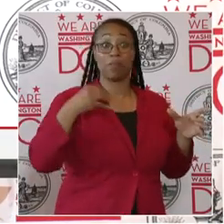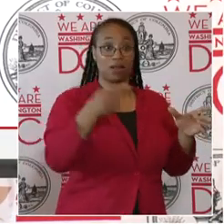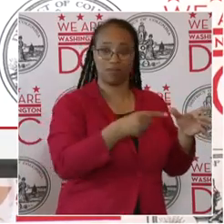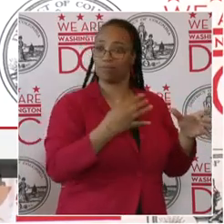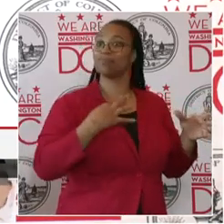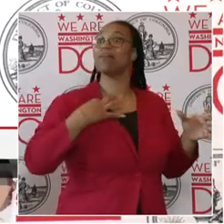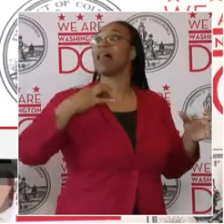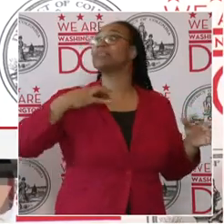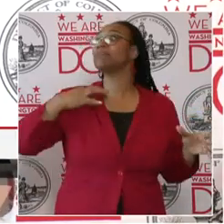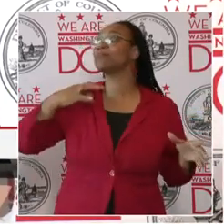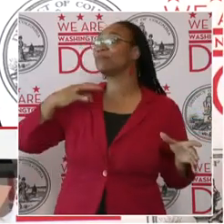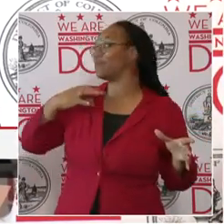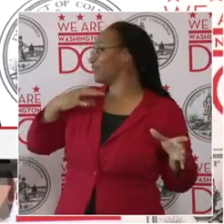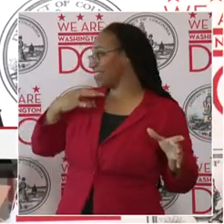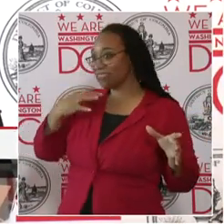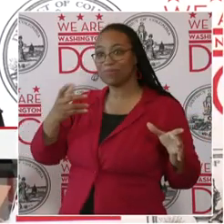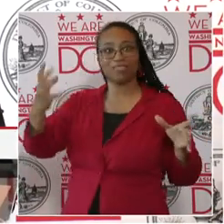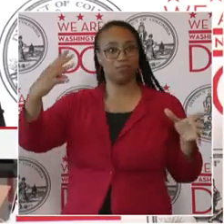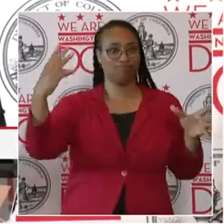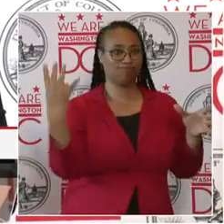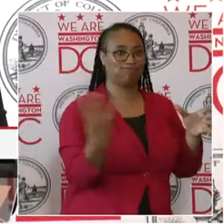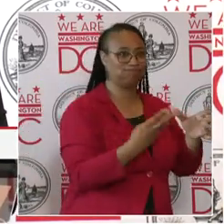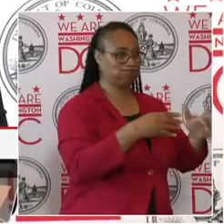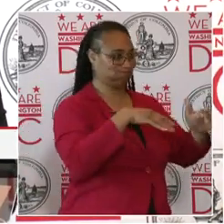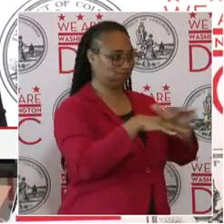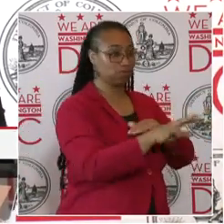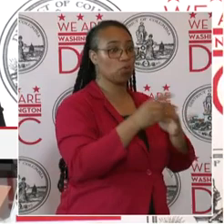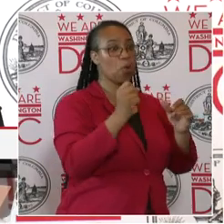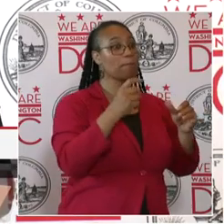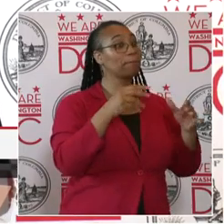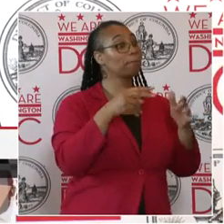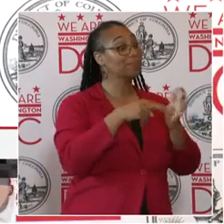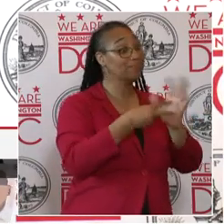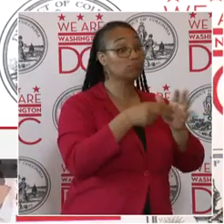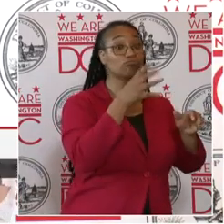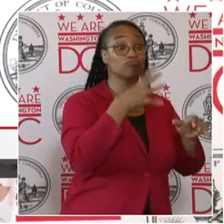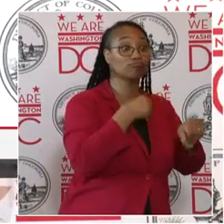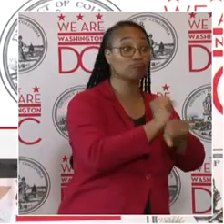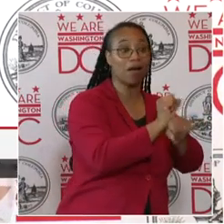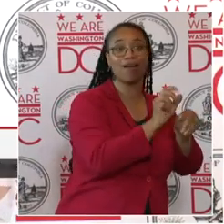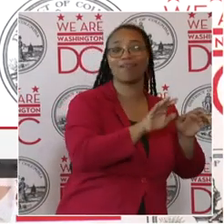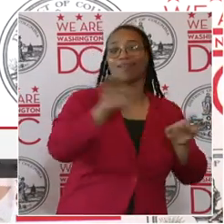eligibility for subsidized child care in the district from